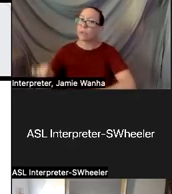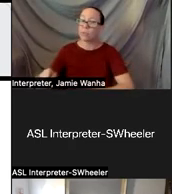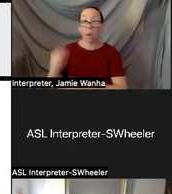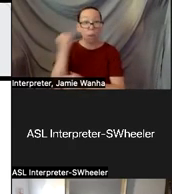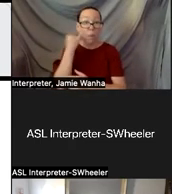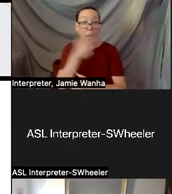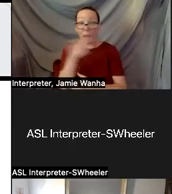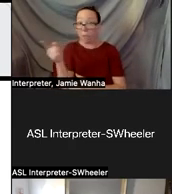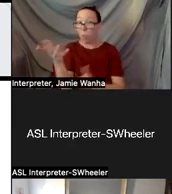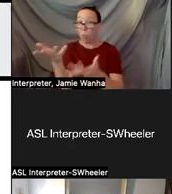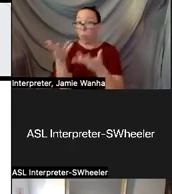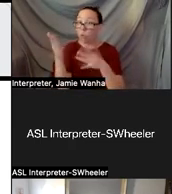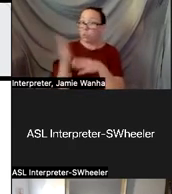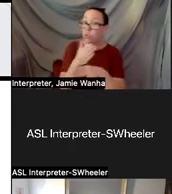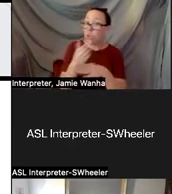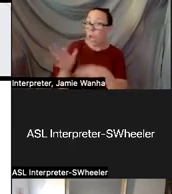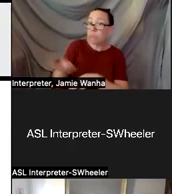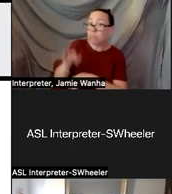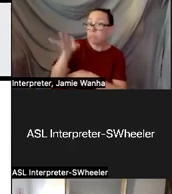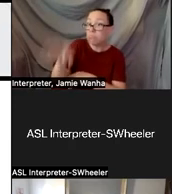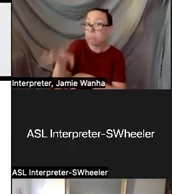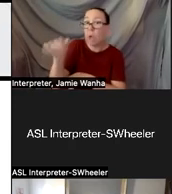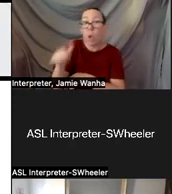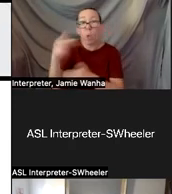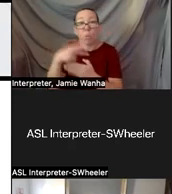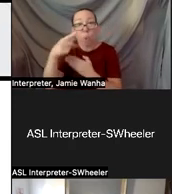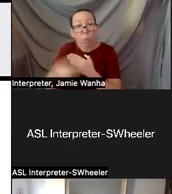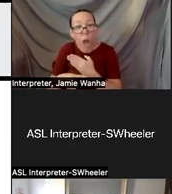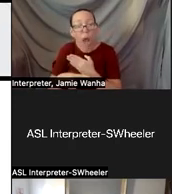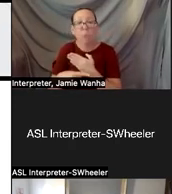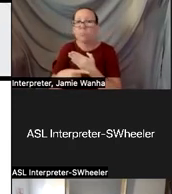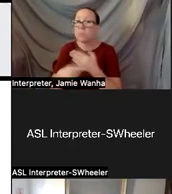programs available for low-income homeowners in San Diego, I think that was the last one.